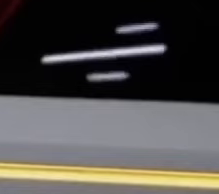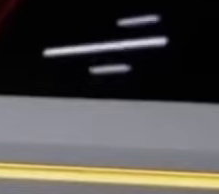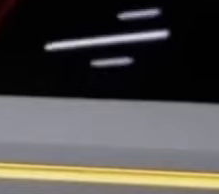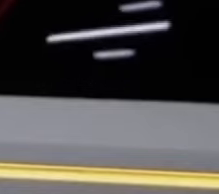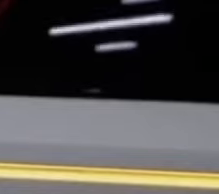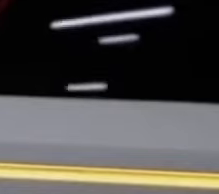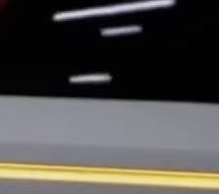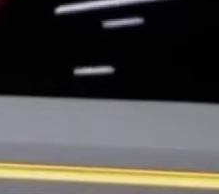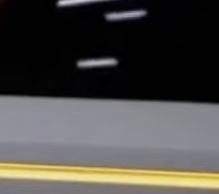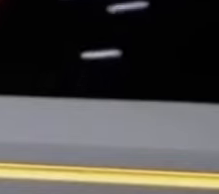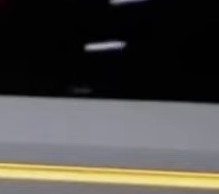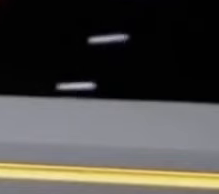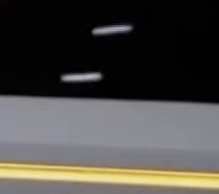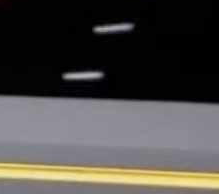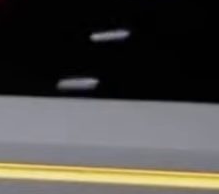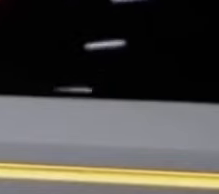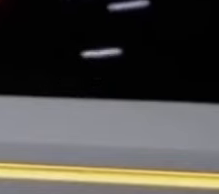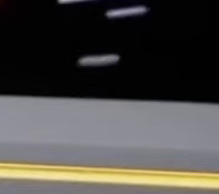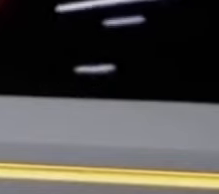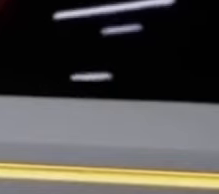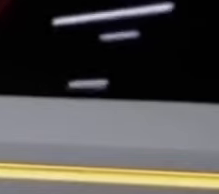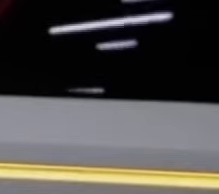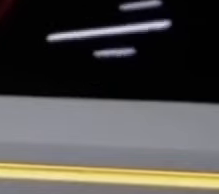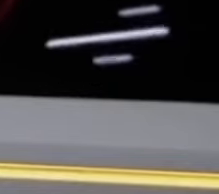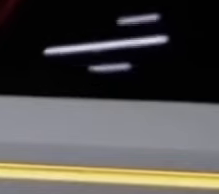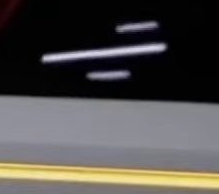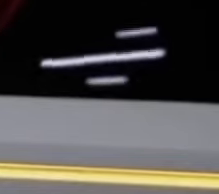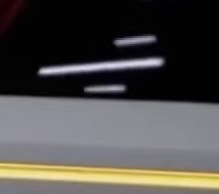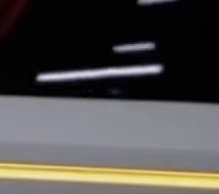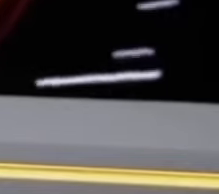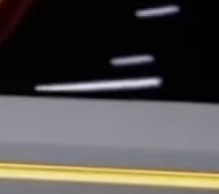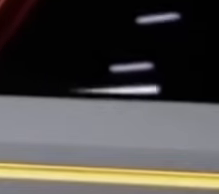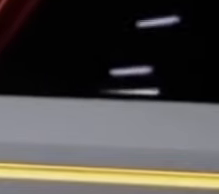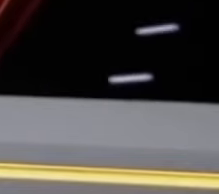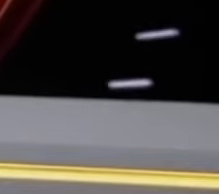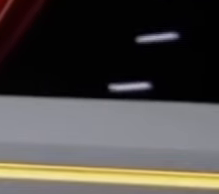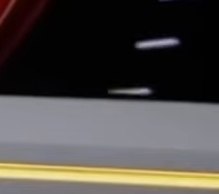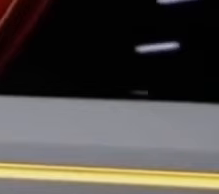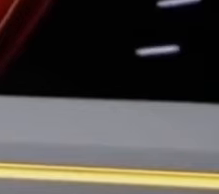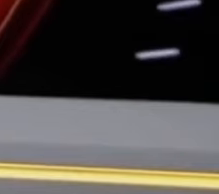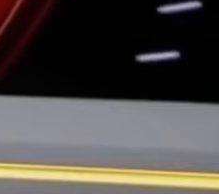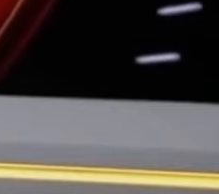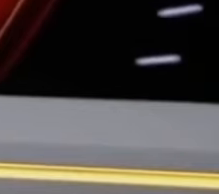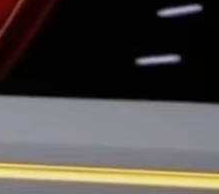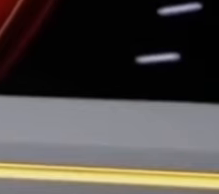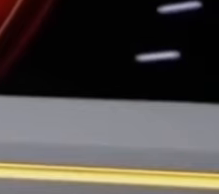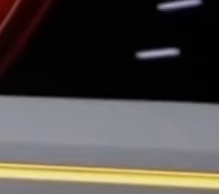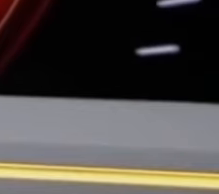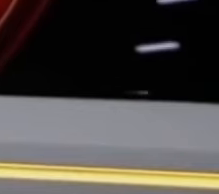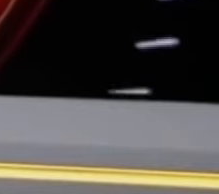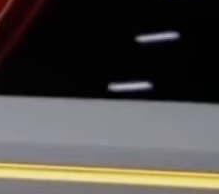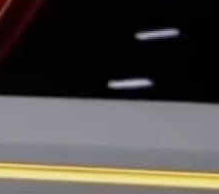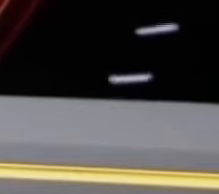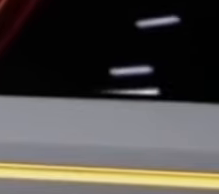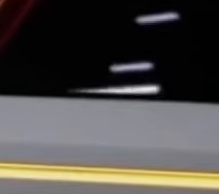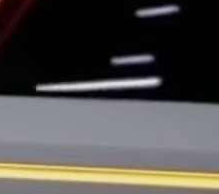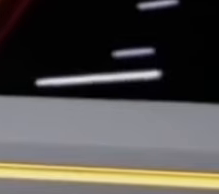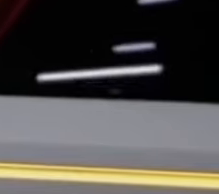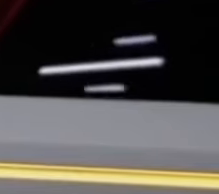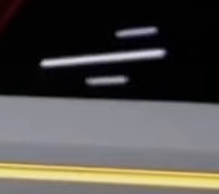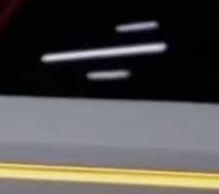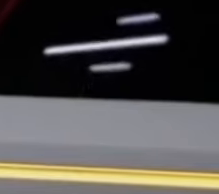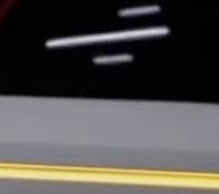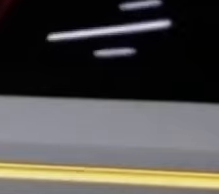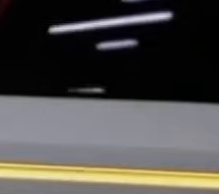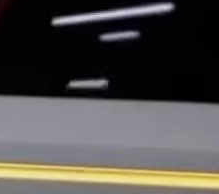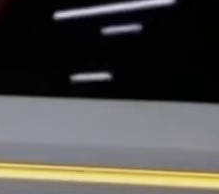union, designing the future of Venezuela, a country that is on the right side of history with the legacy of Commander Hugo Chavez as the most dearest